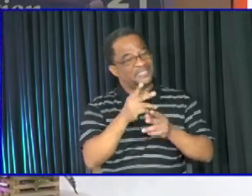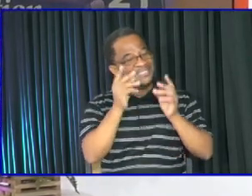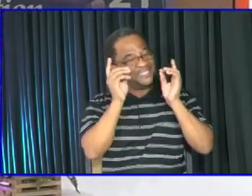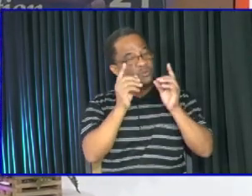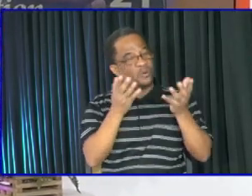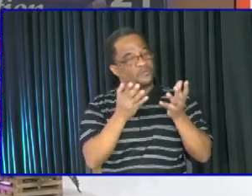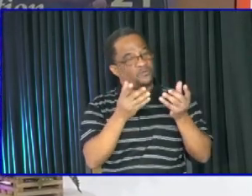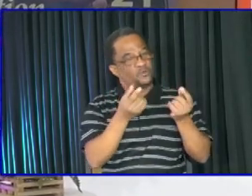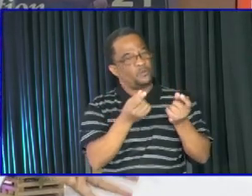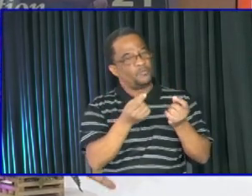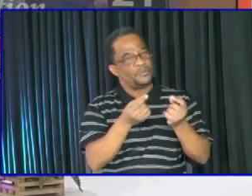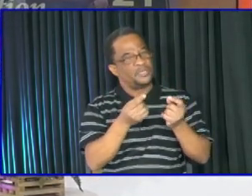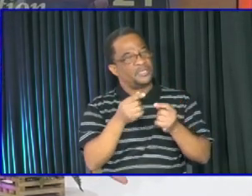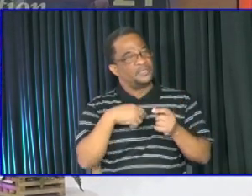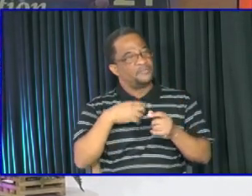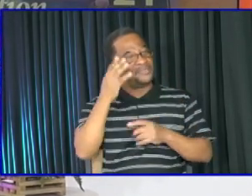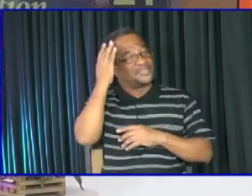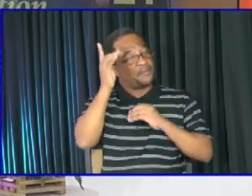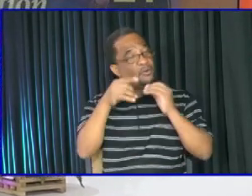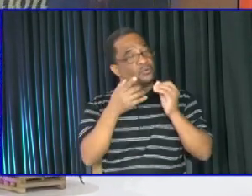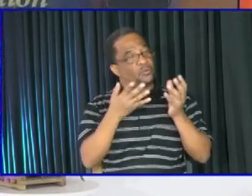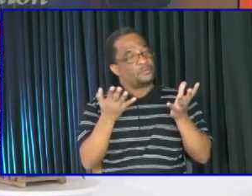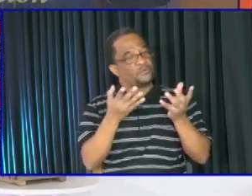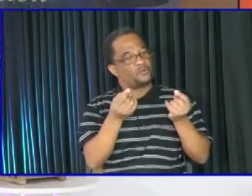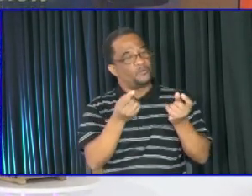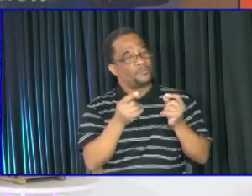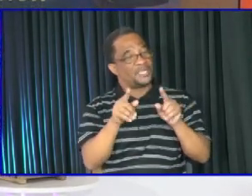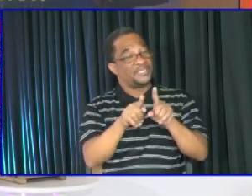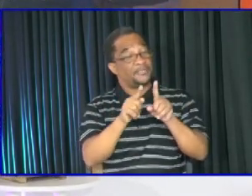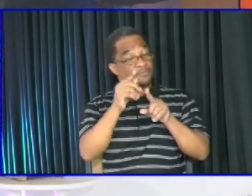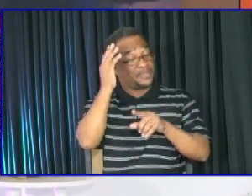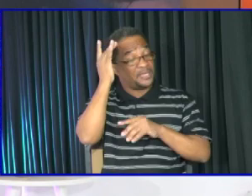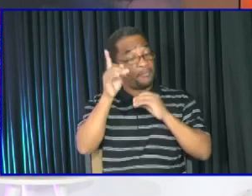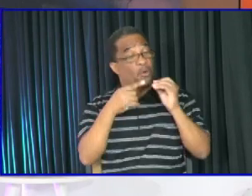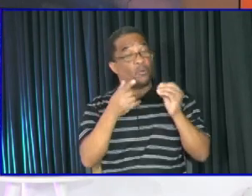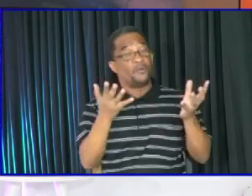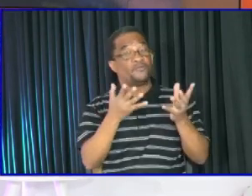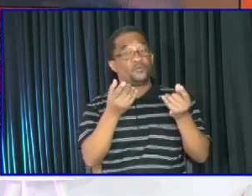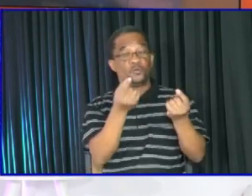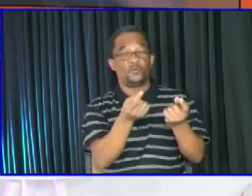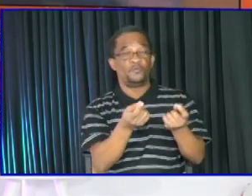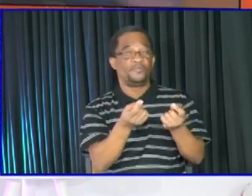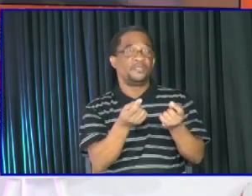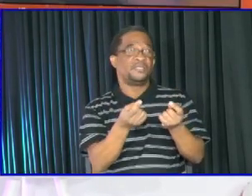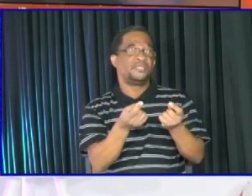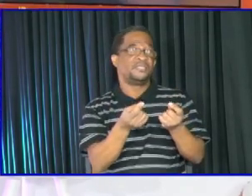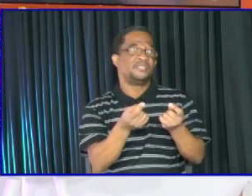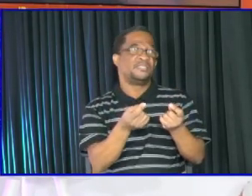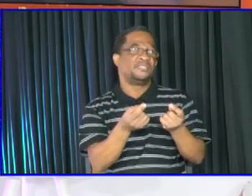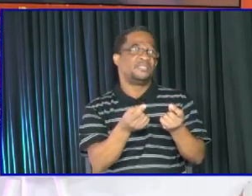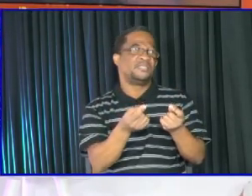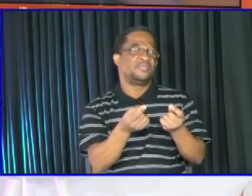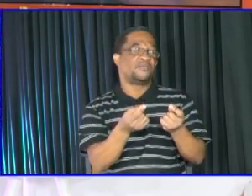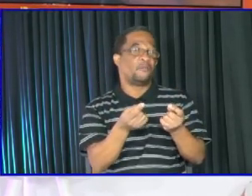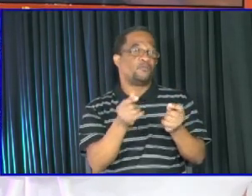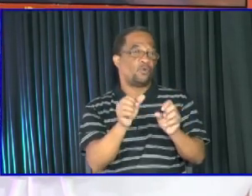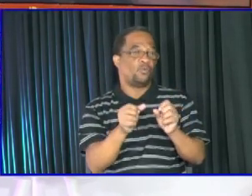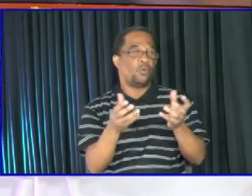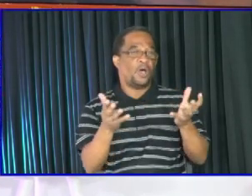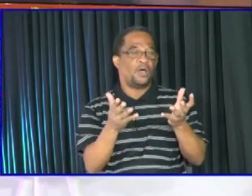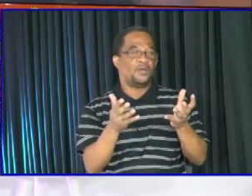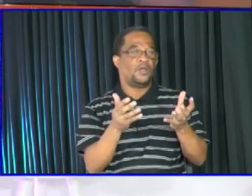he considers the options. But while he's considering the options, his wife sends a message to him